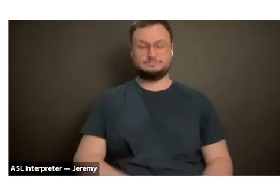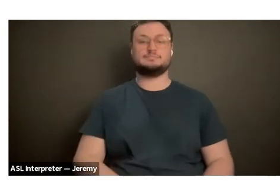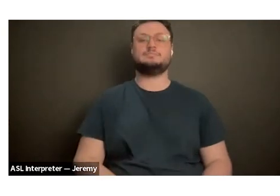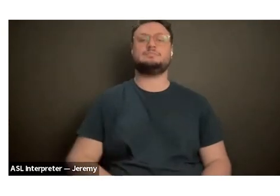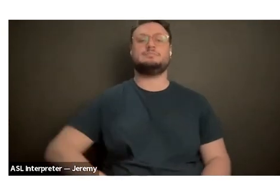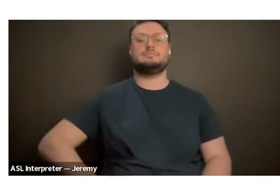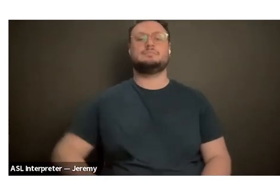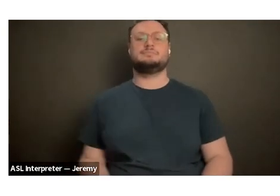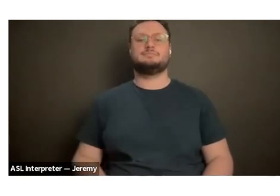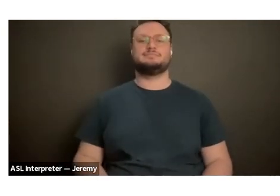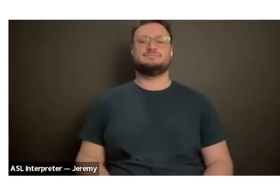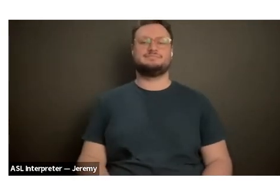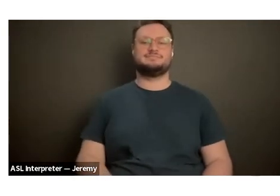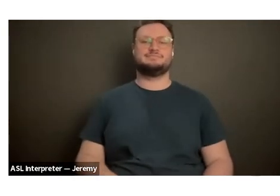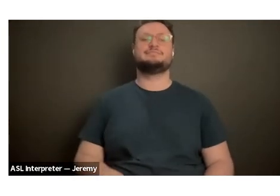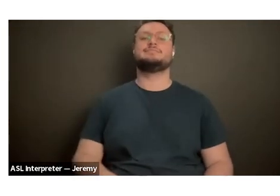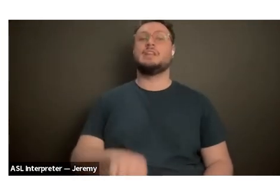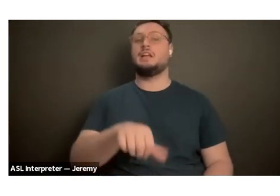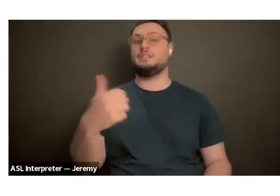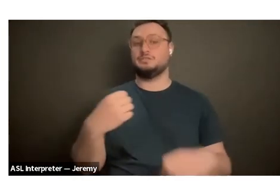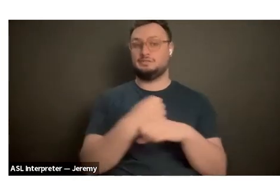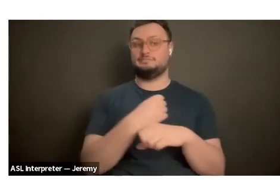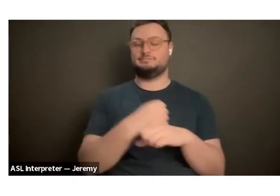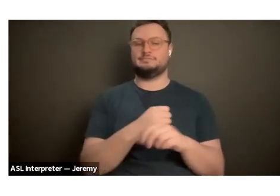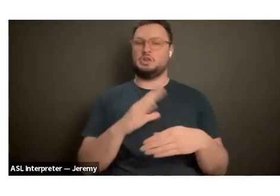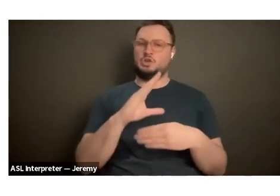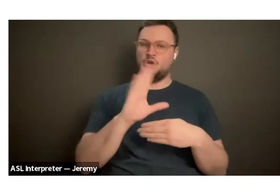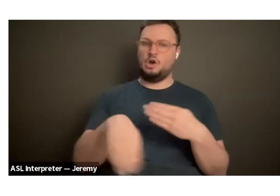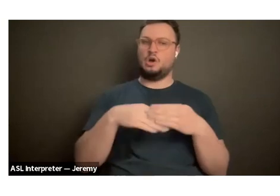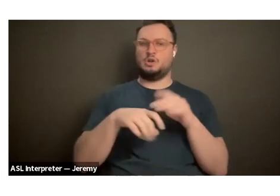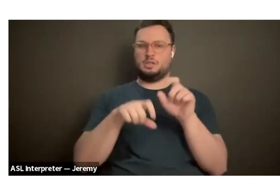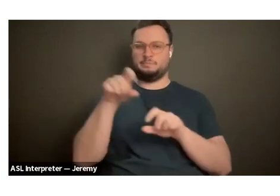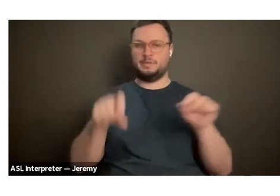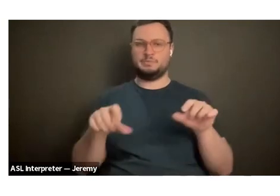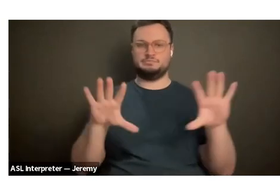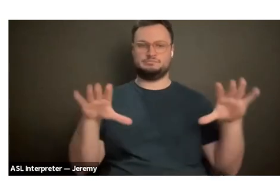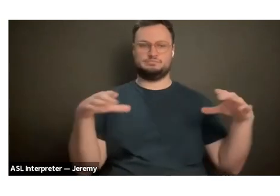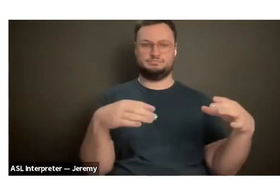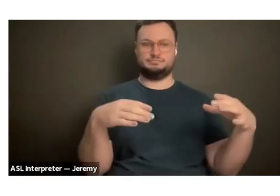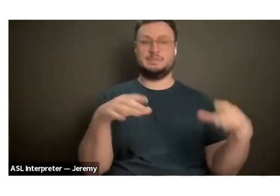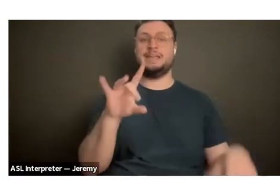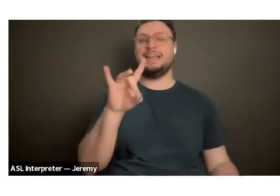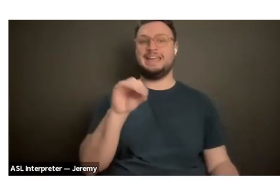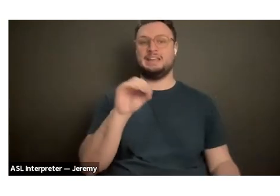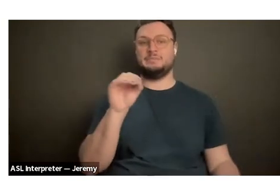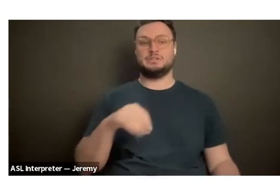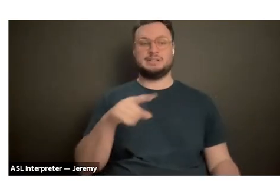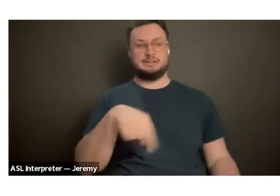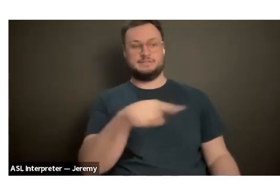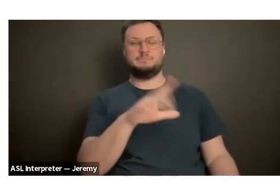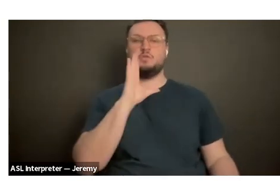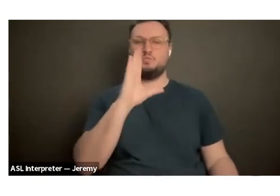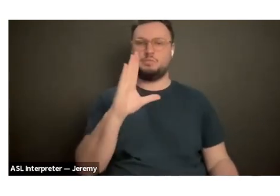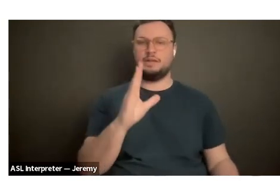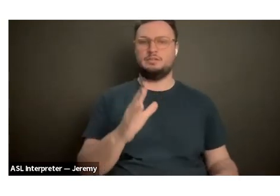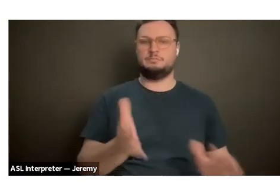Cool. Another very important stat is that 80% of disability is acquired in someone's lifetime,